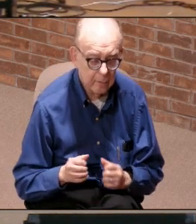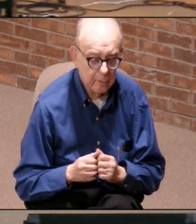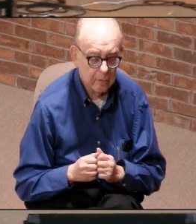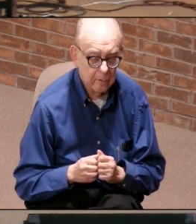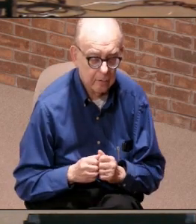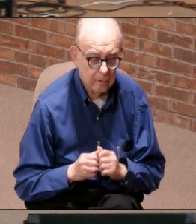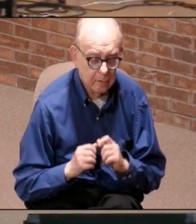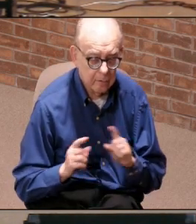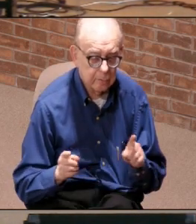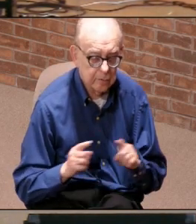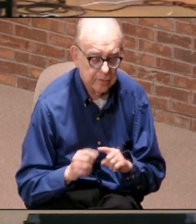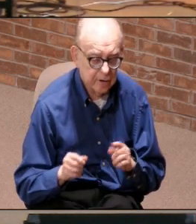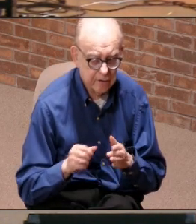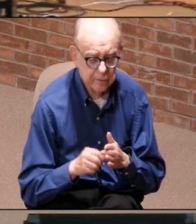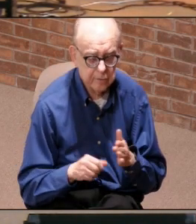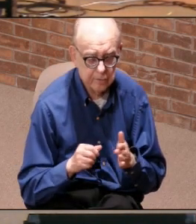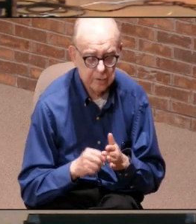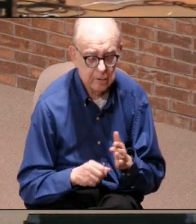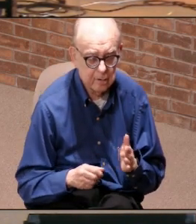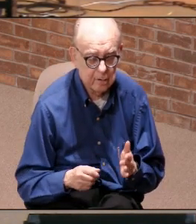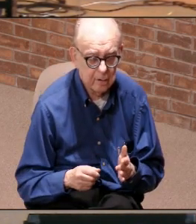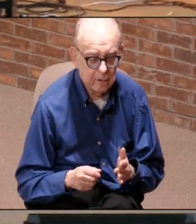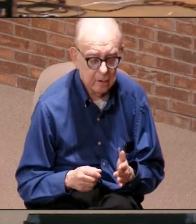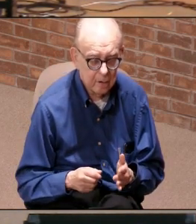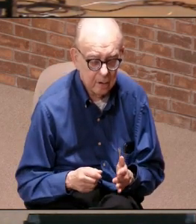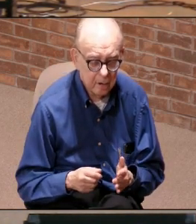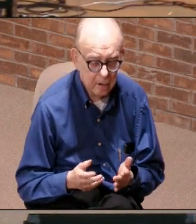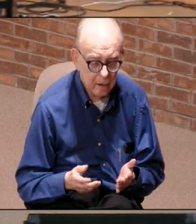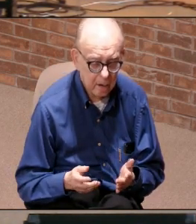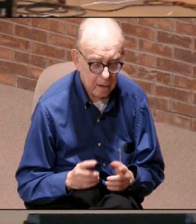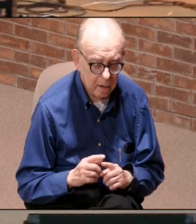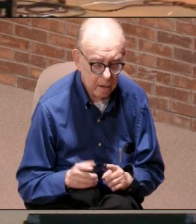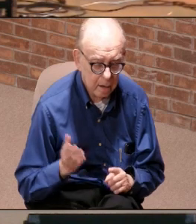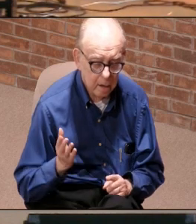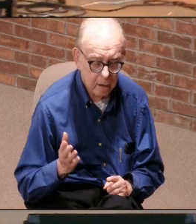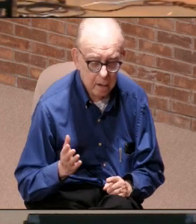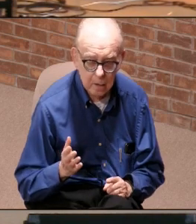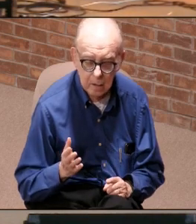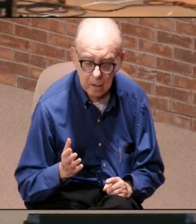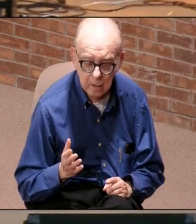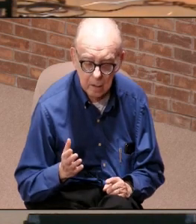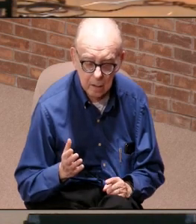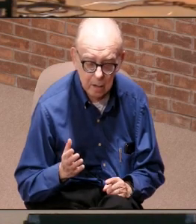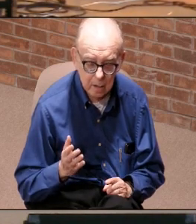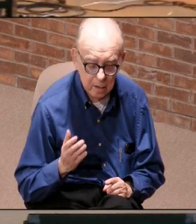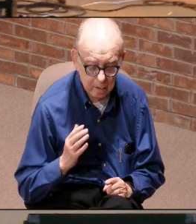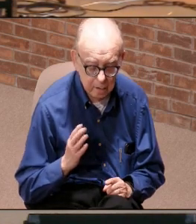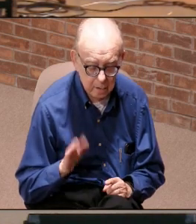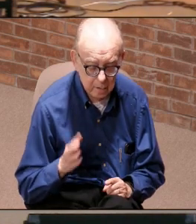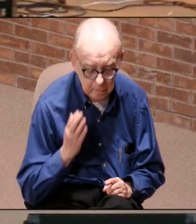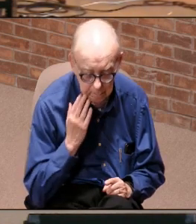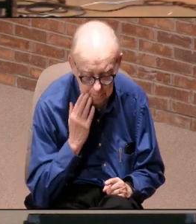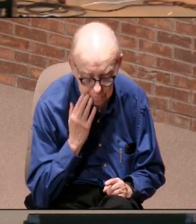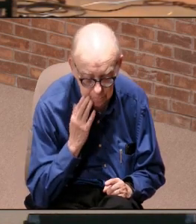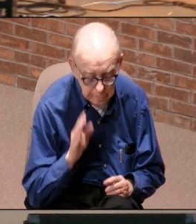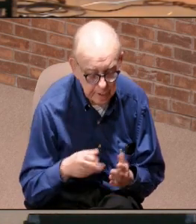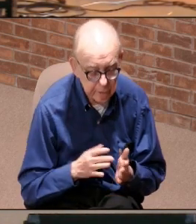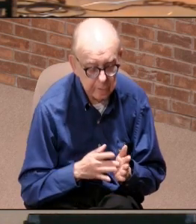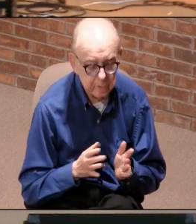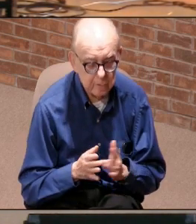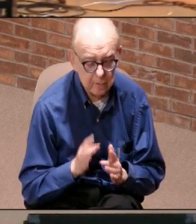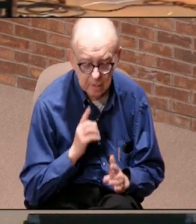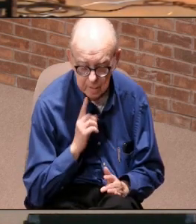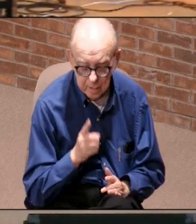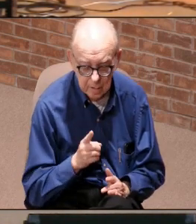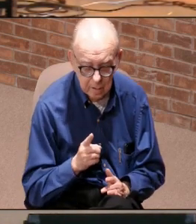going through all kinds of surgeries and everything else. But she never knew, all she knew about Jesus was he was